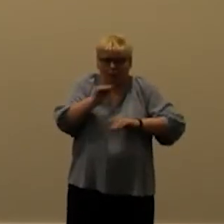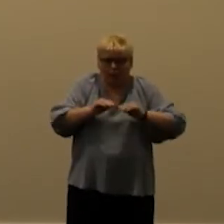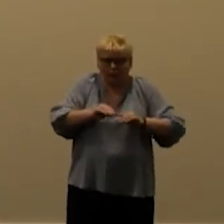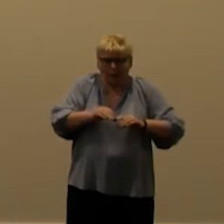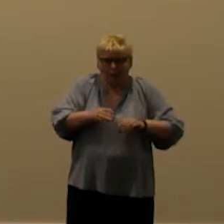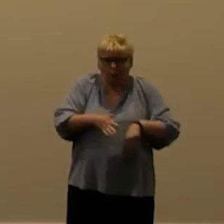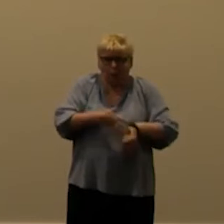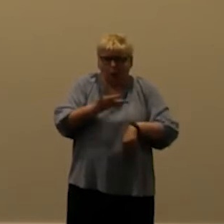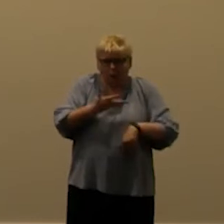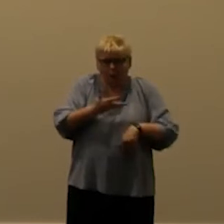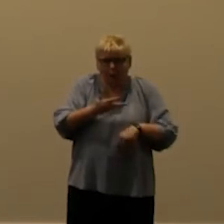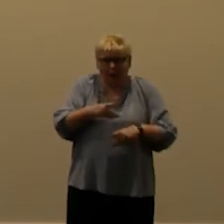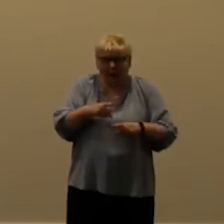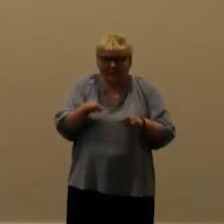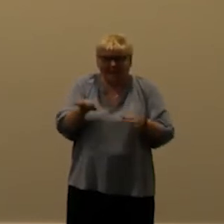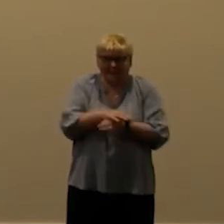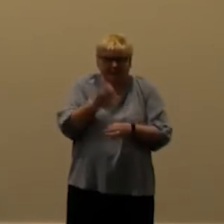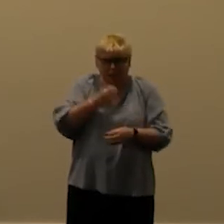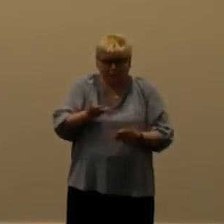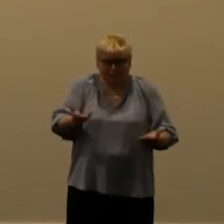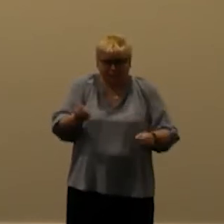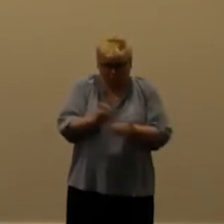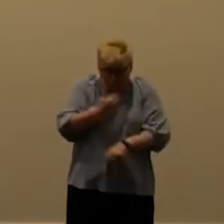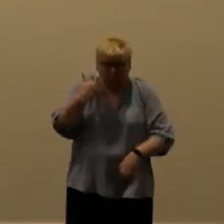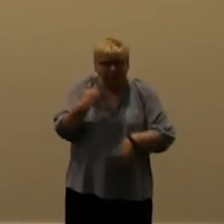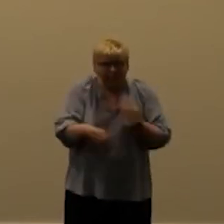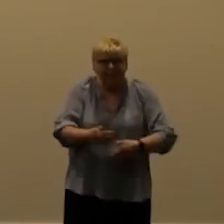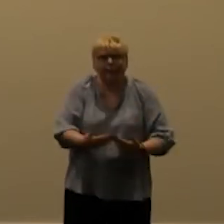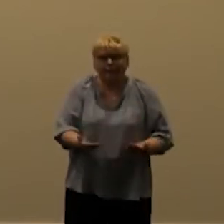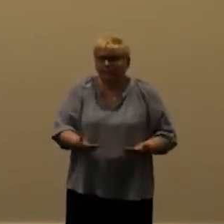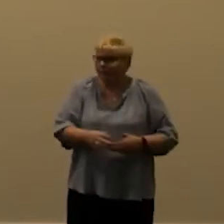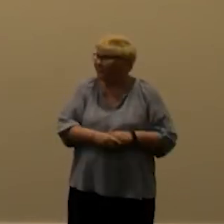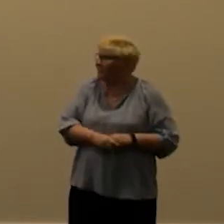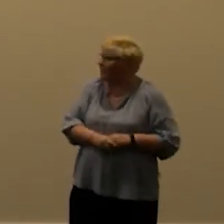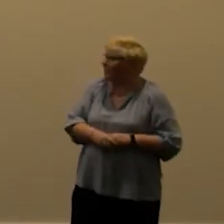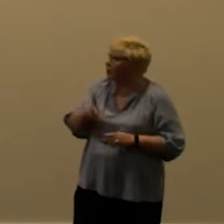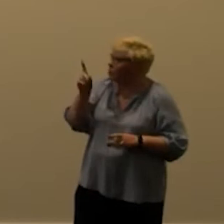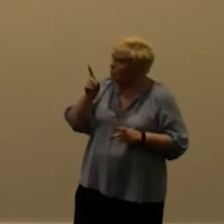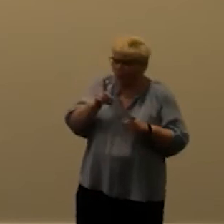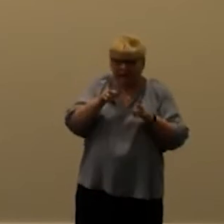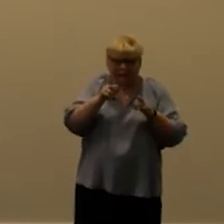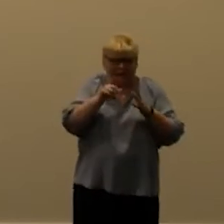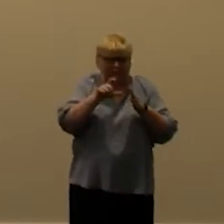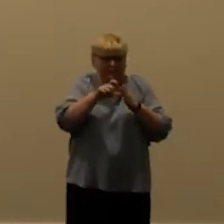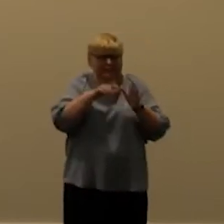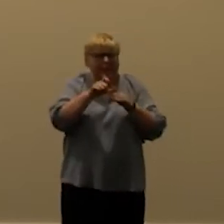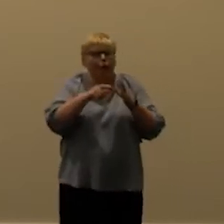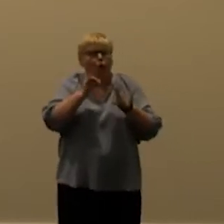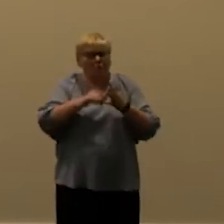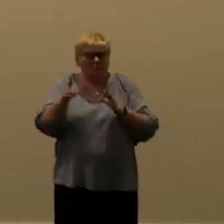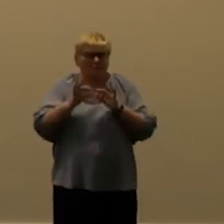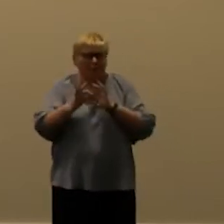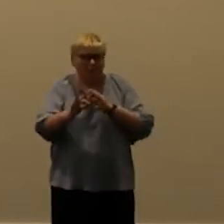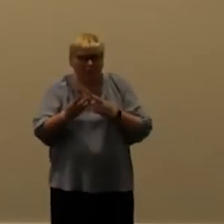code, as opposed to actually just cracking on at some point. So yeah, DevOps is primarily going to be there for your pipelines,